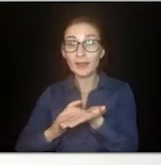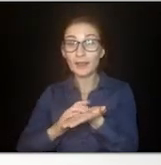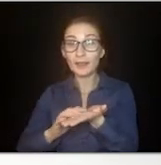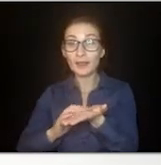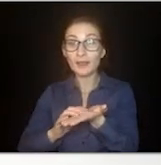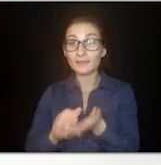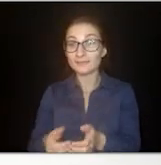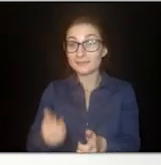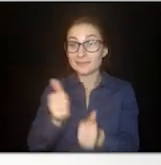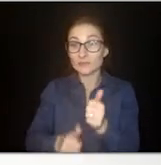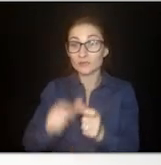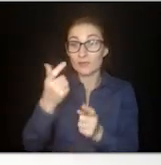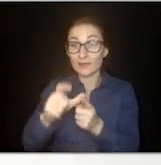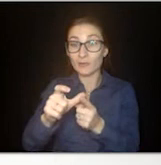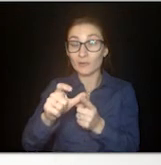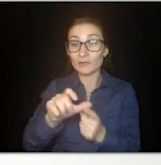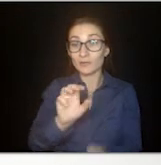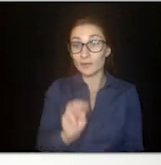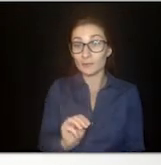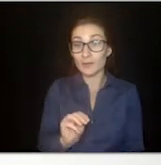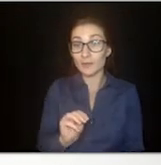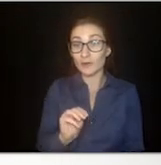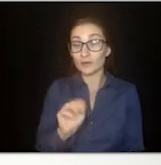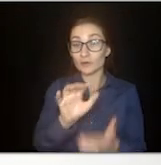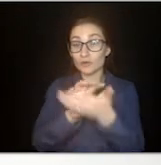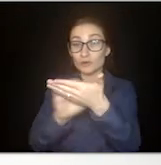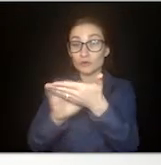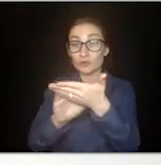that you read that before they start realizing,